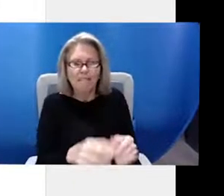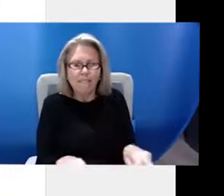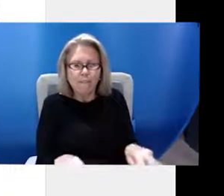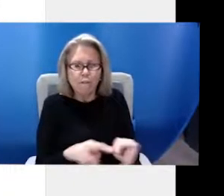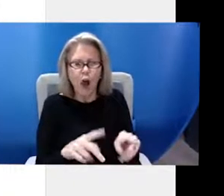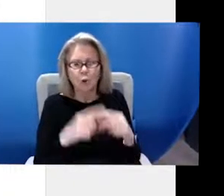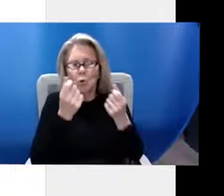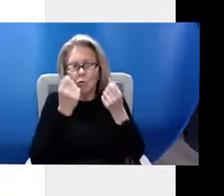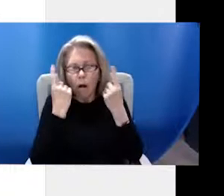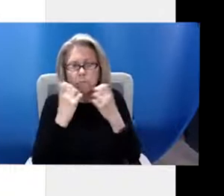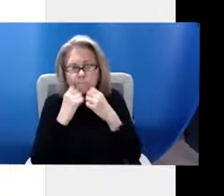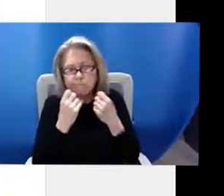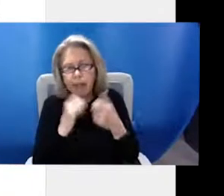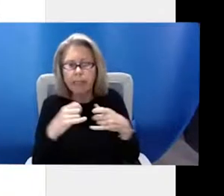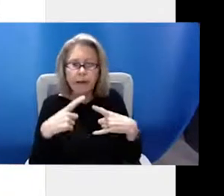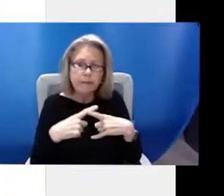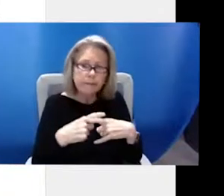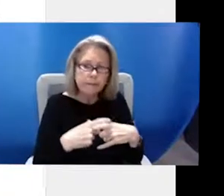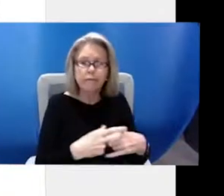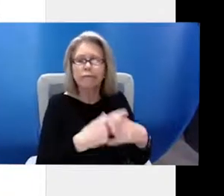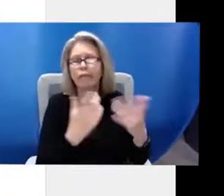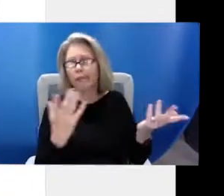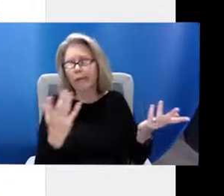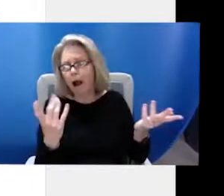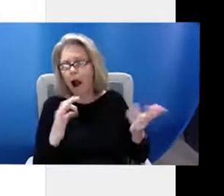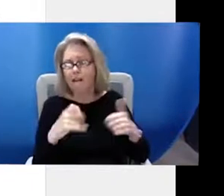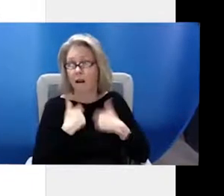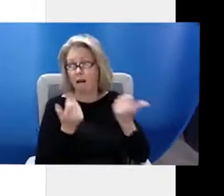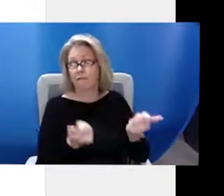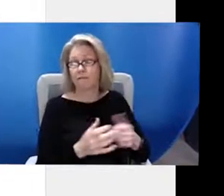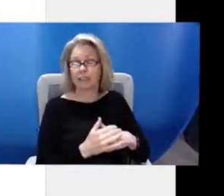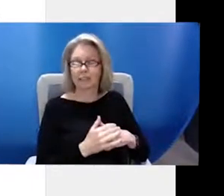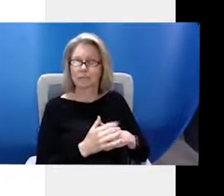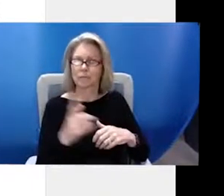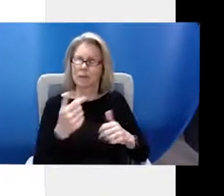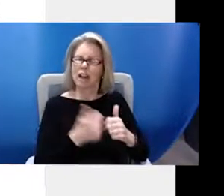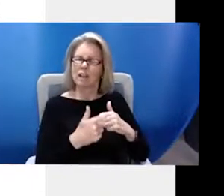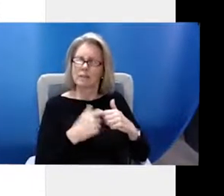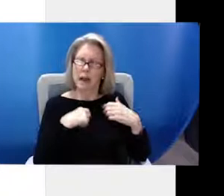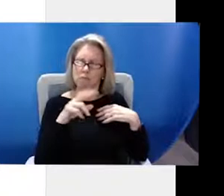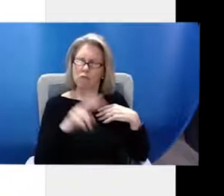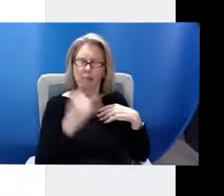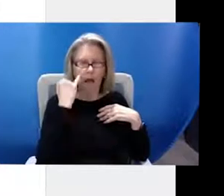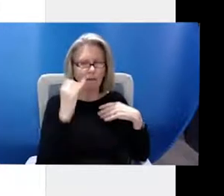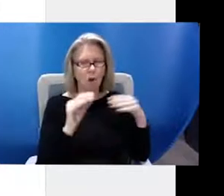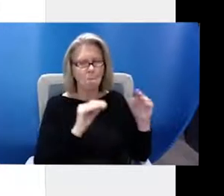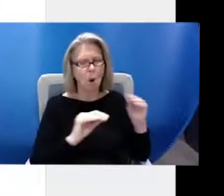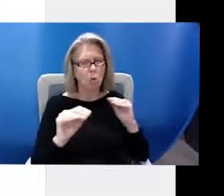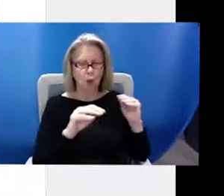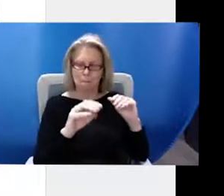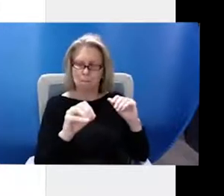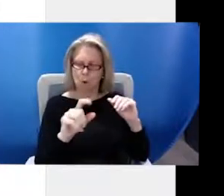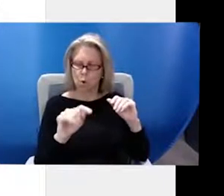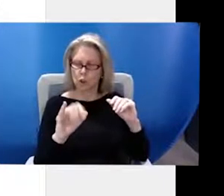ascribe value to, the complexities and maneuverings of fluidity. And every time I read, I still come back to this whole idea